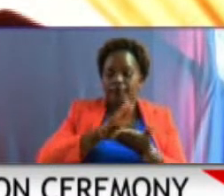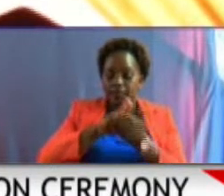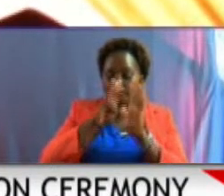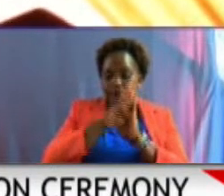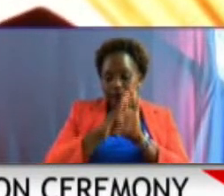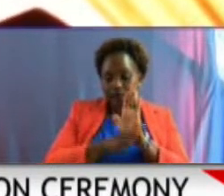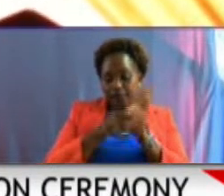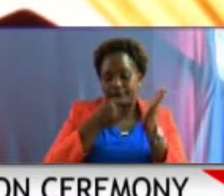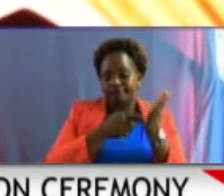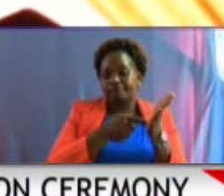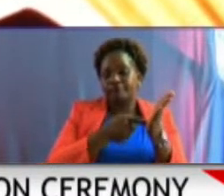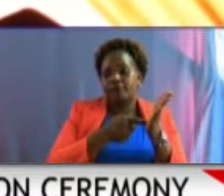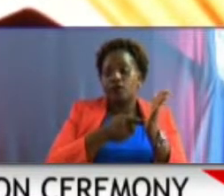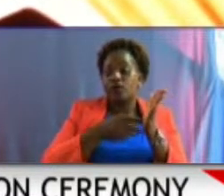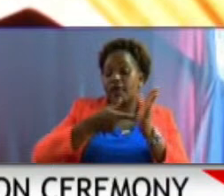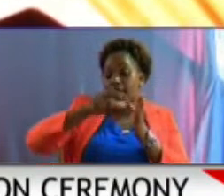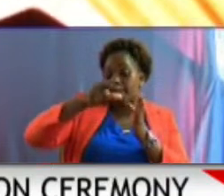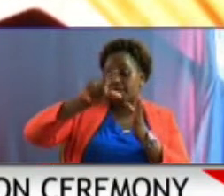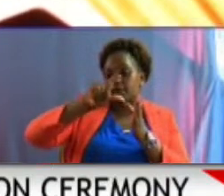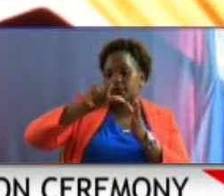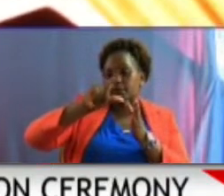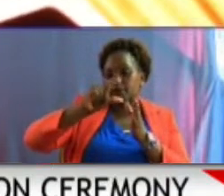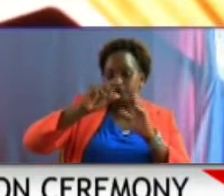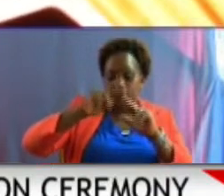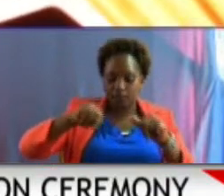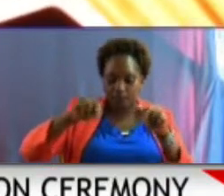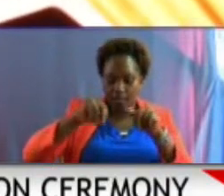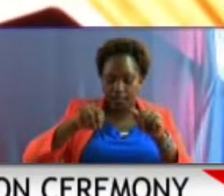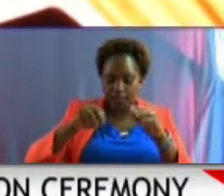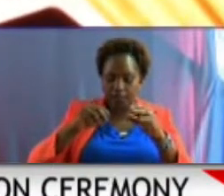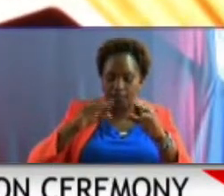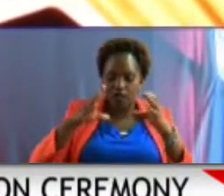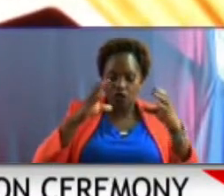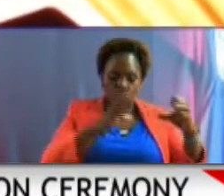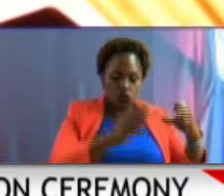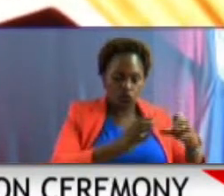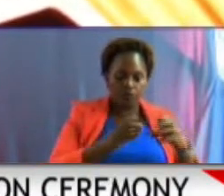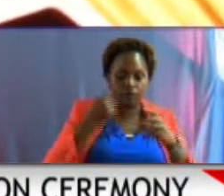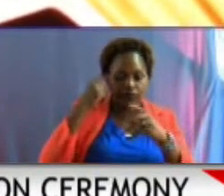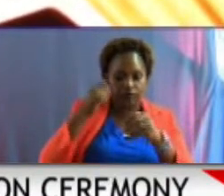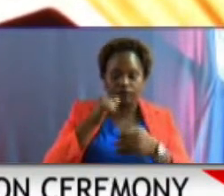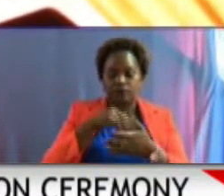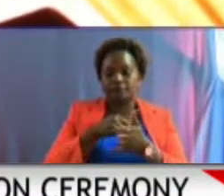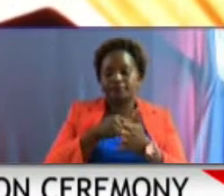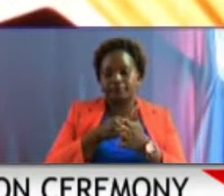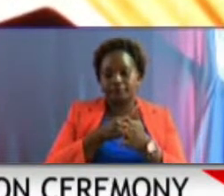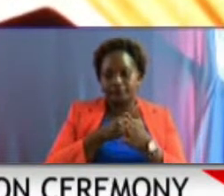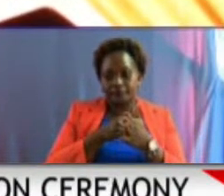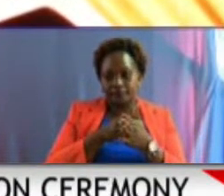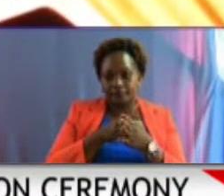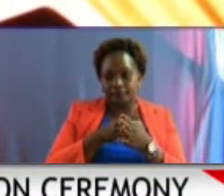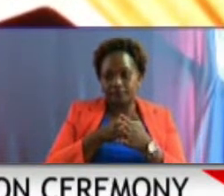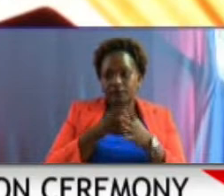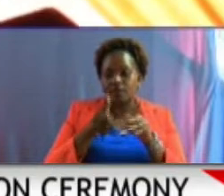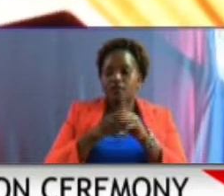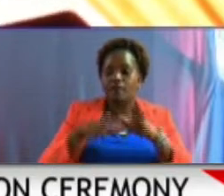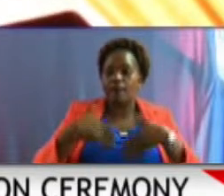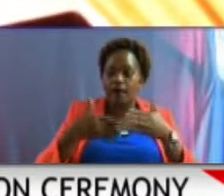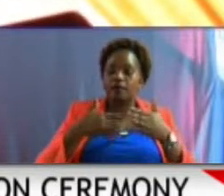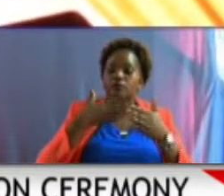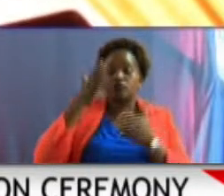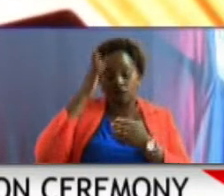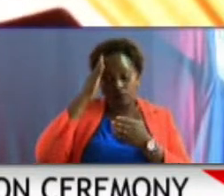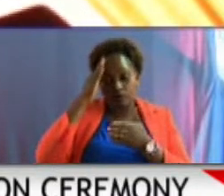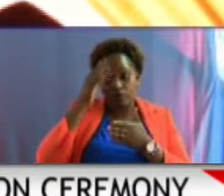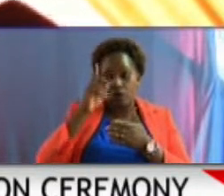programs with additional teaching and research laboratories, seminar rooms, and faculty offices. I'm also happy to note